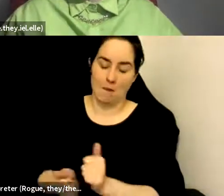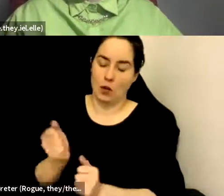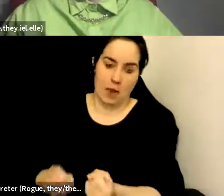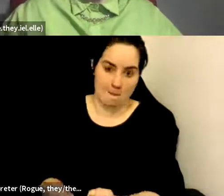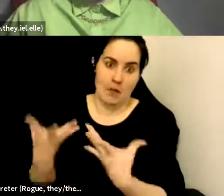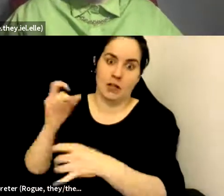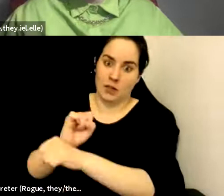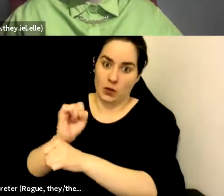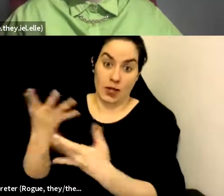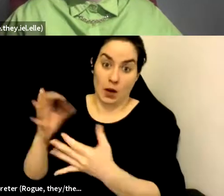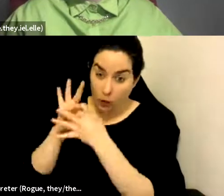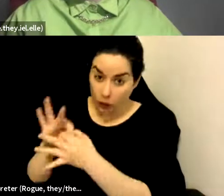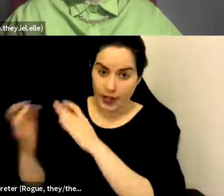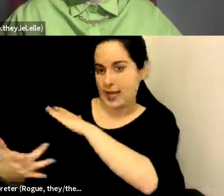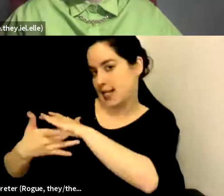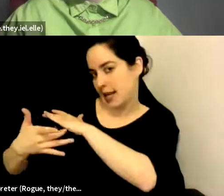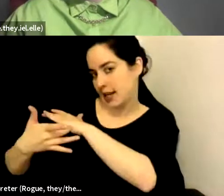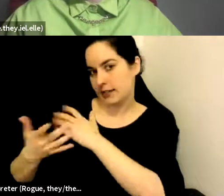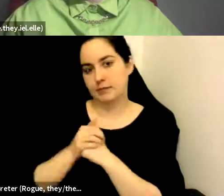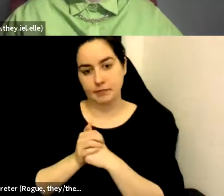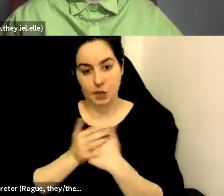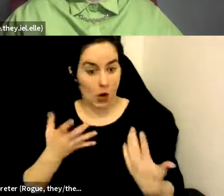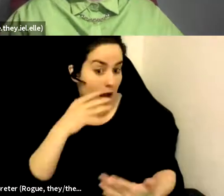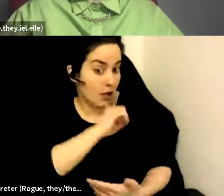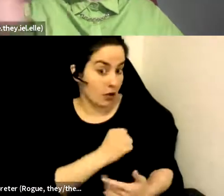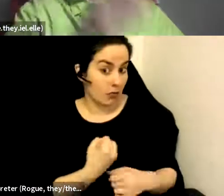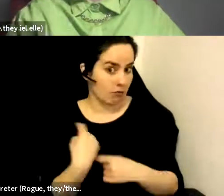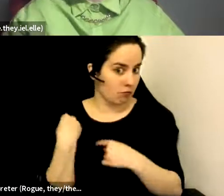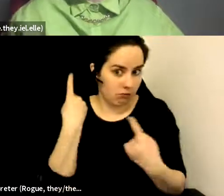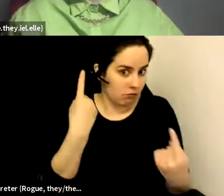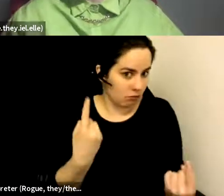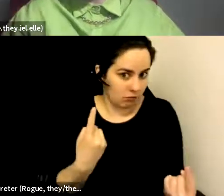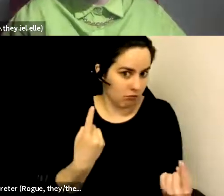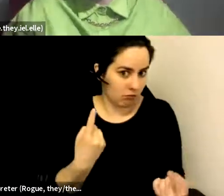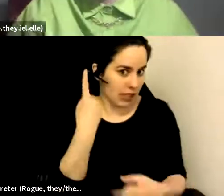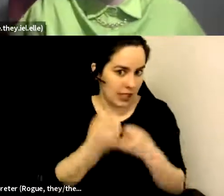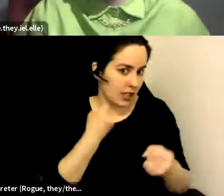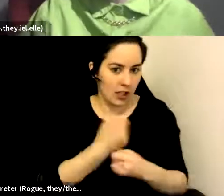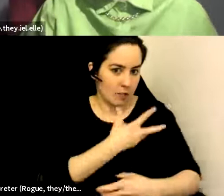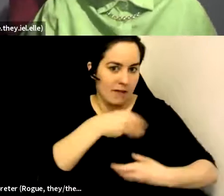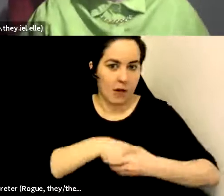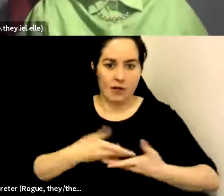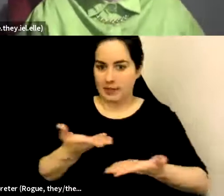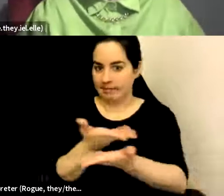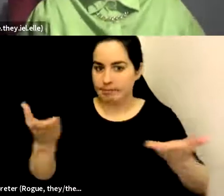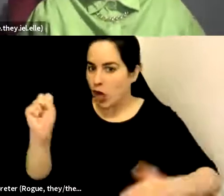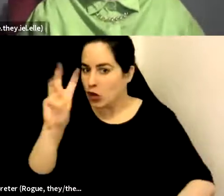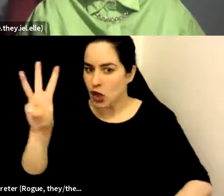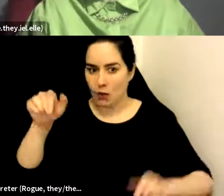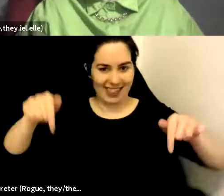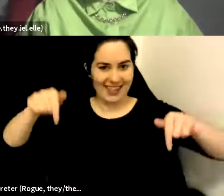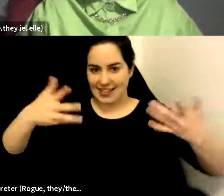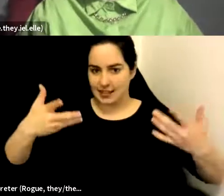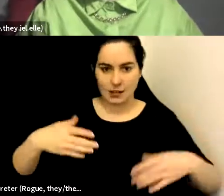assuming that some of your work in the last year has been involved on a platform just like this. And I'm wondering how